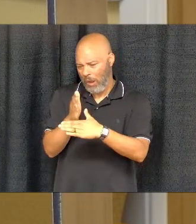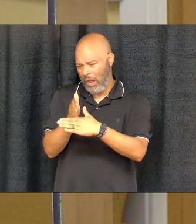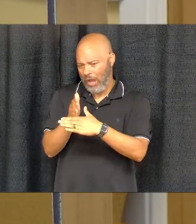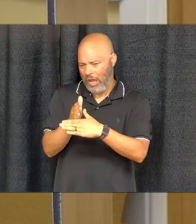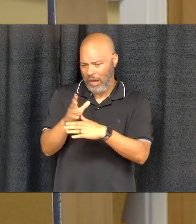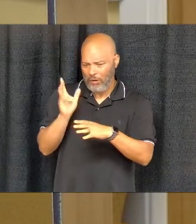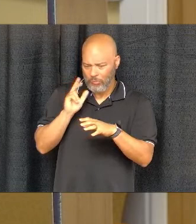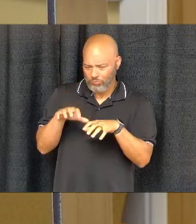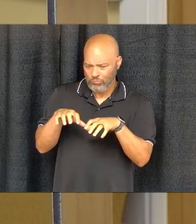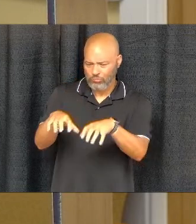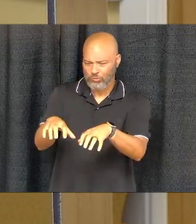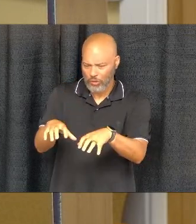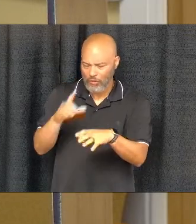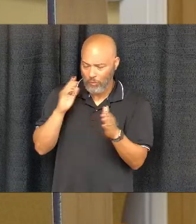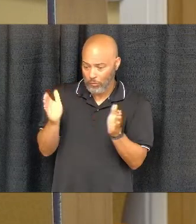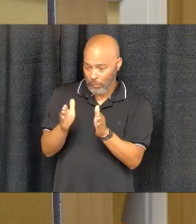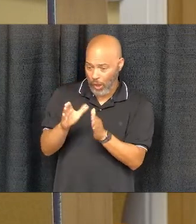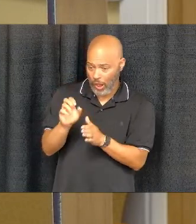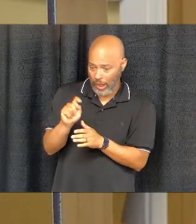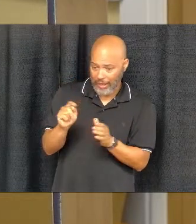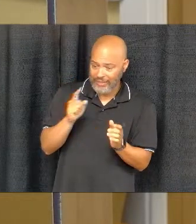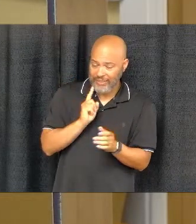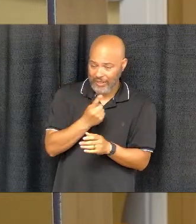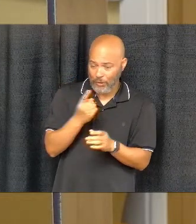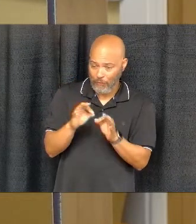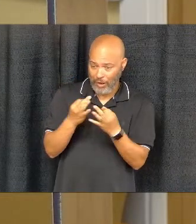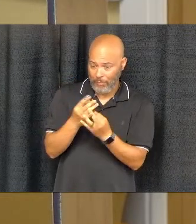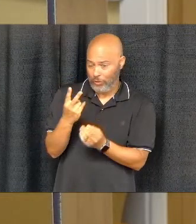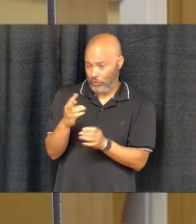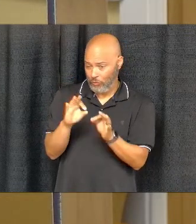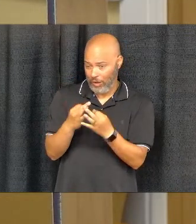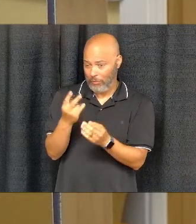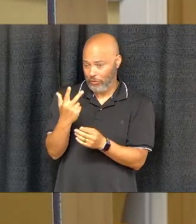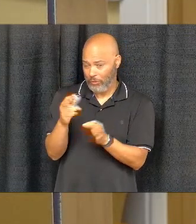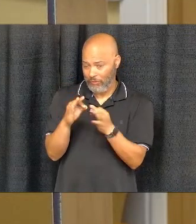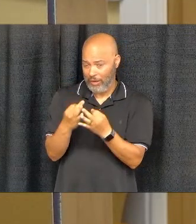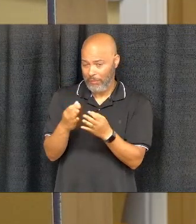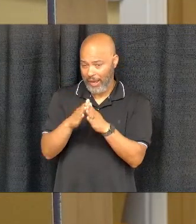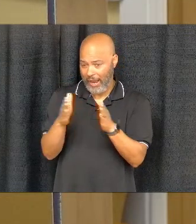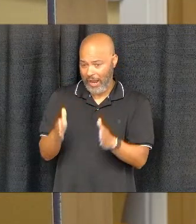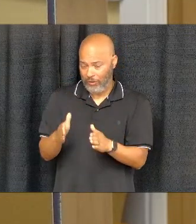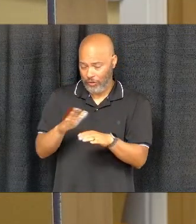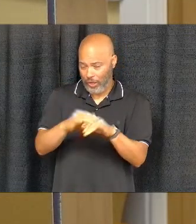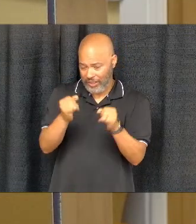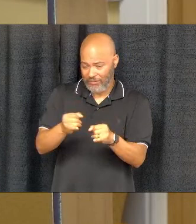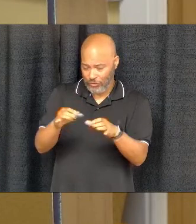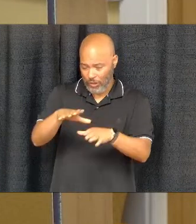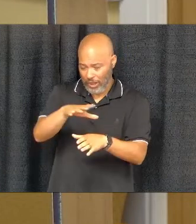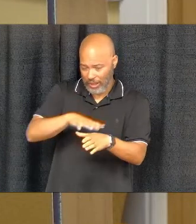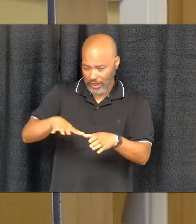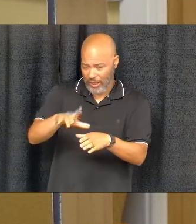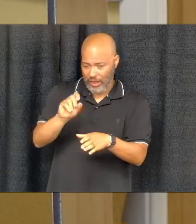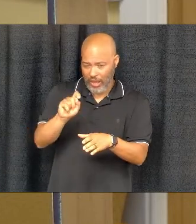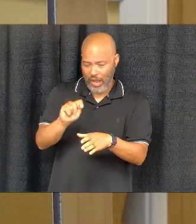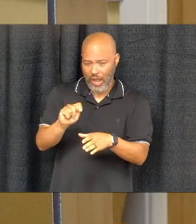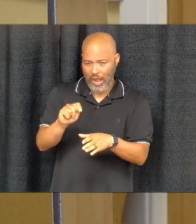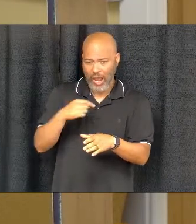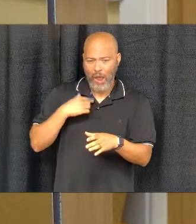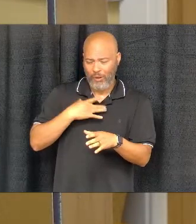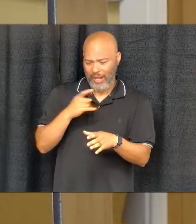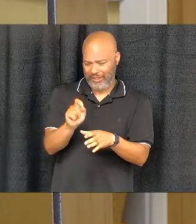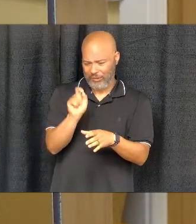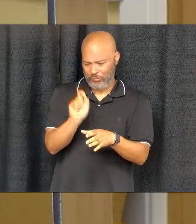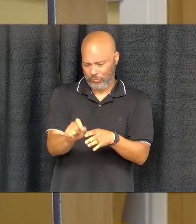from small lot single families to 2-family and 3-family houses on individual lot. I would like for a period to be added